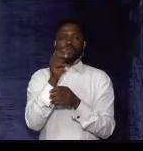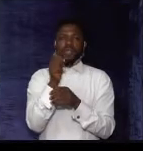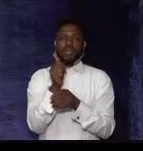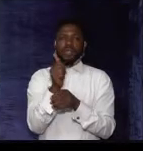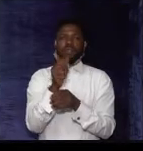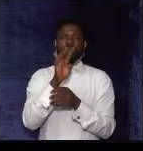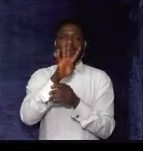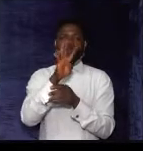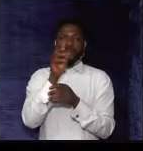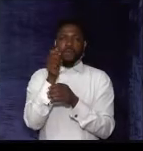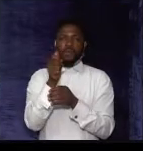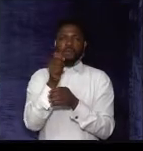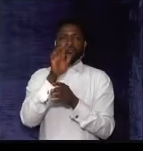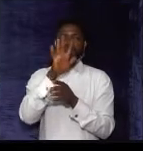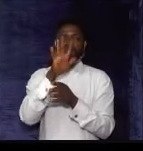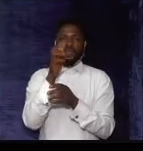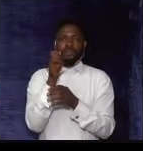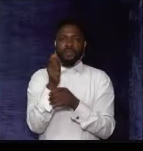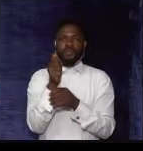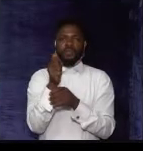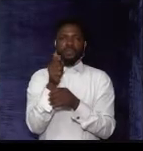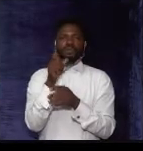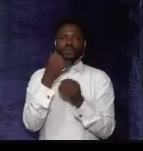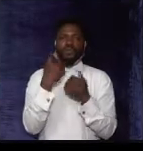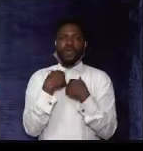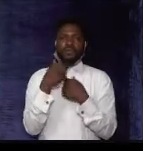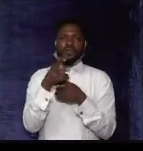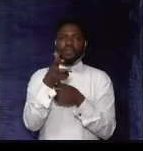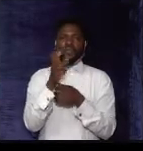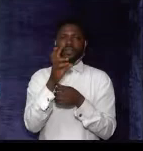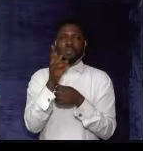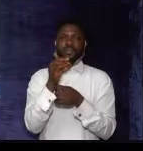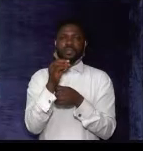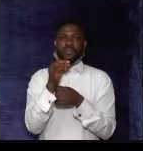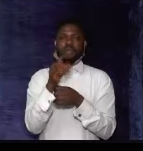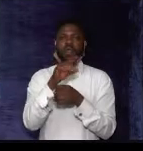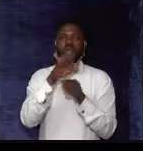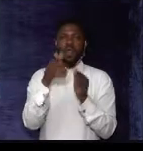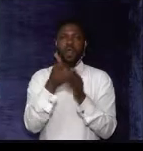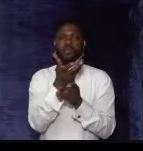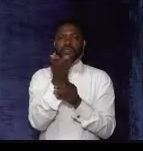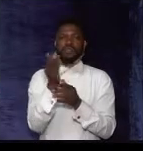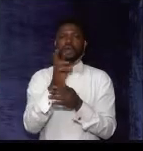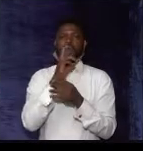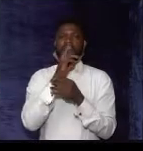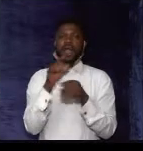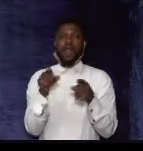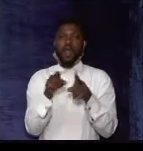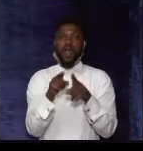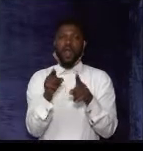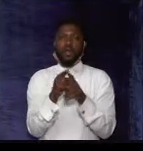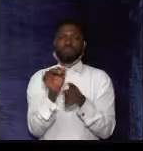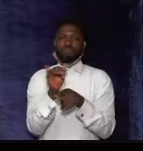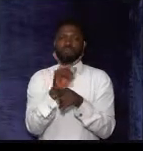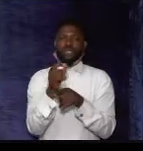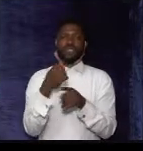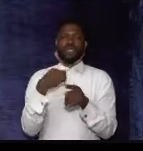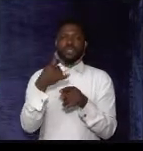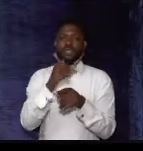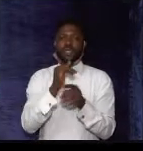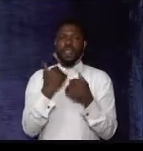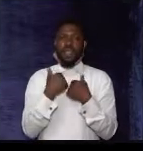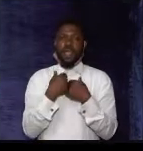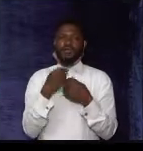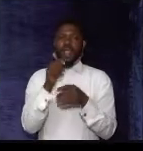A is there. 2A is there. 4A is there, 5A is there, you have 360. Now you discover that all these ones are algebraic